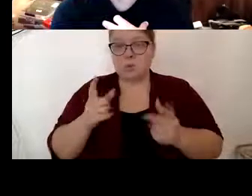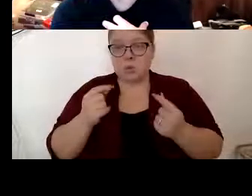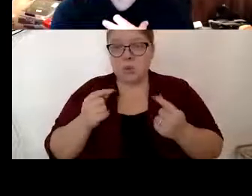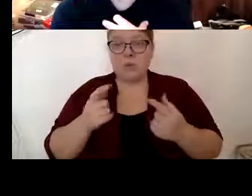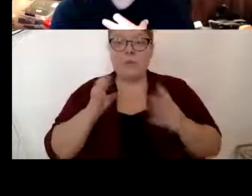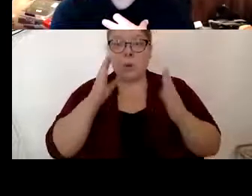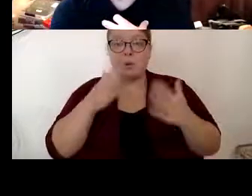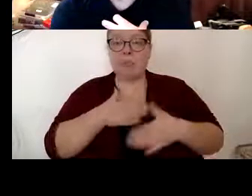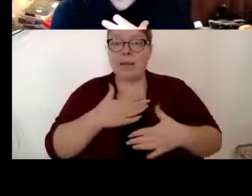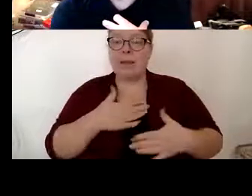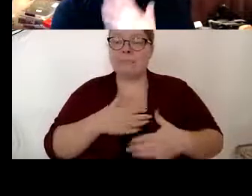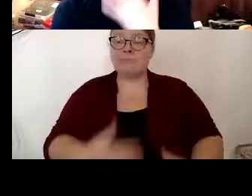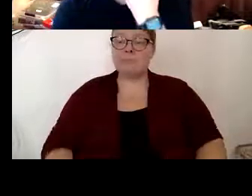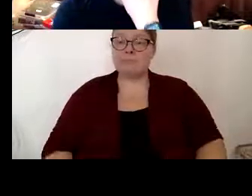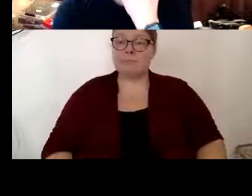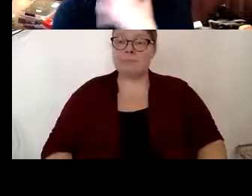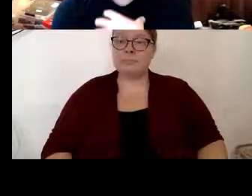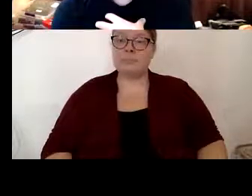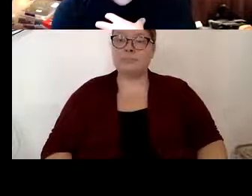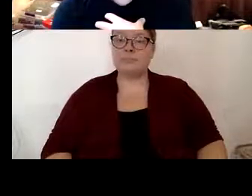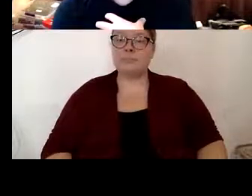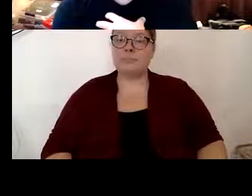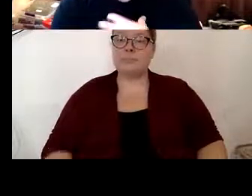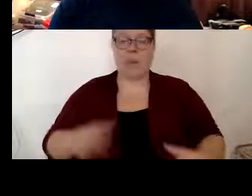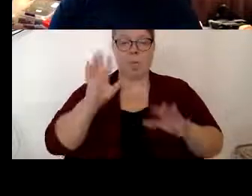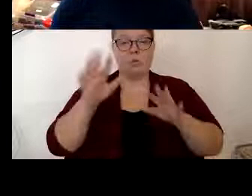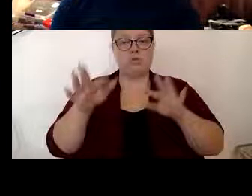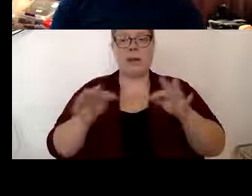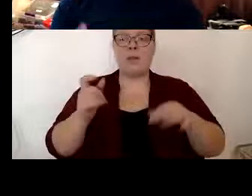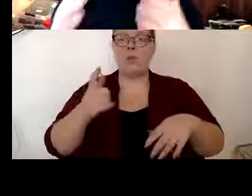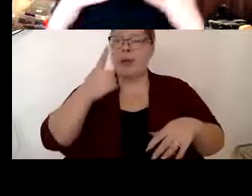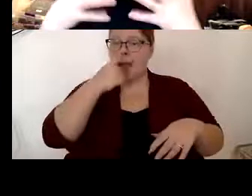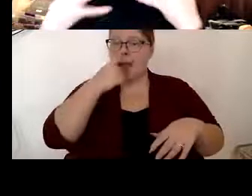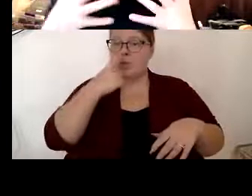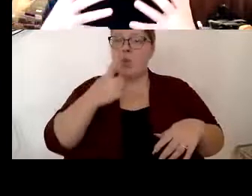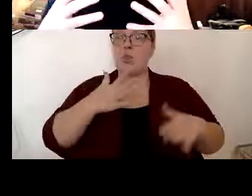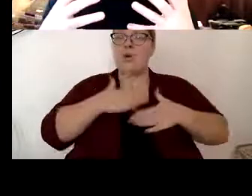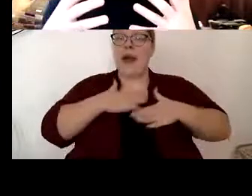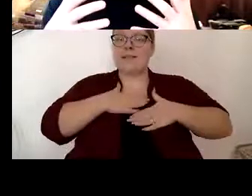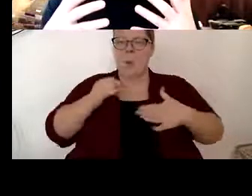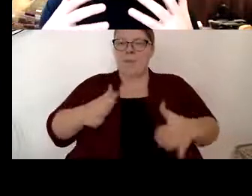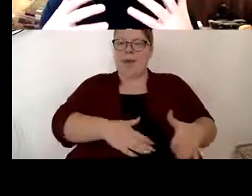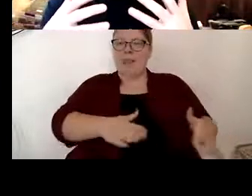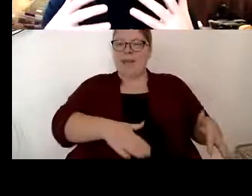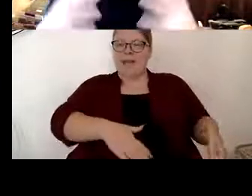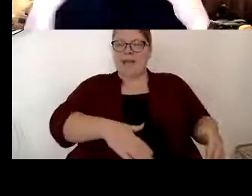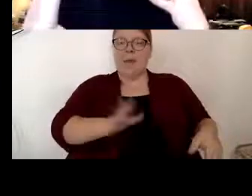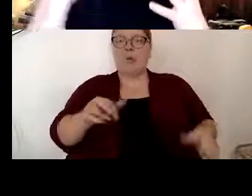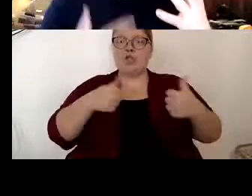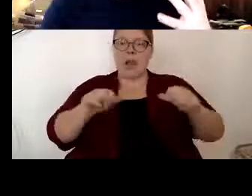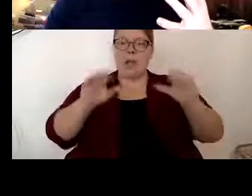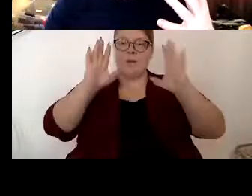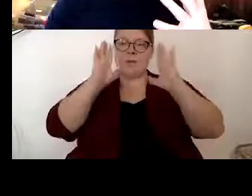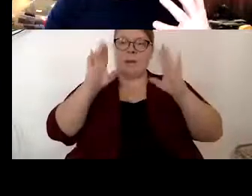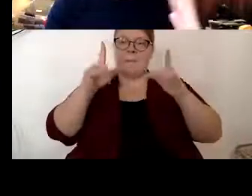breathing, and I'll direct them in the nasal, the thoracic, or the belly. Like when you're trying to really focus on helping your attention,